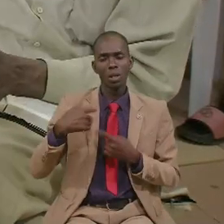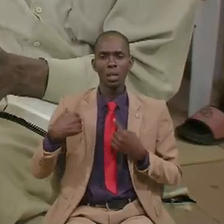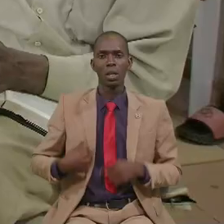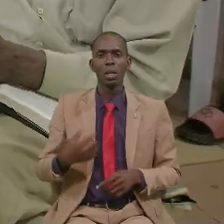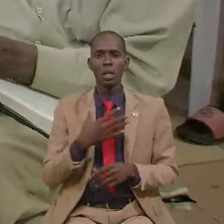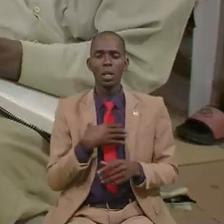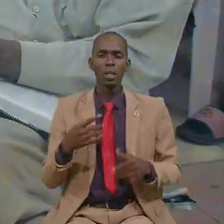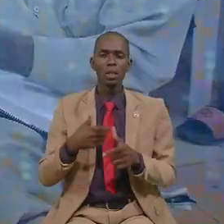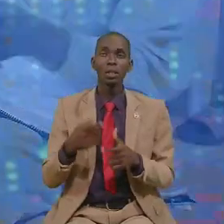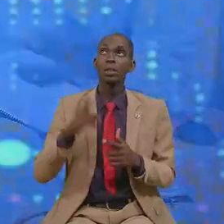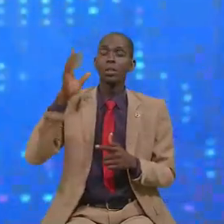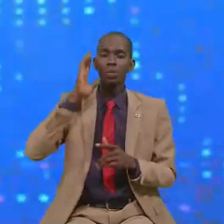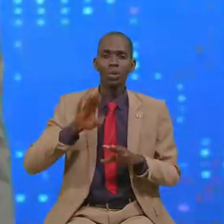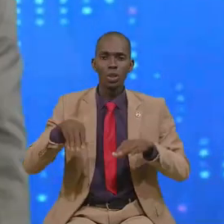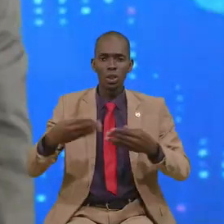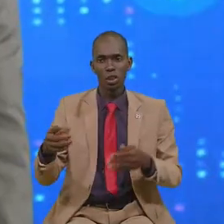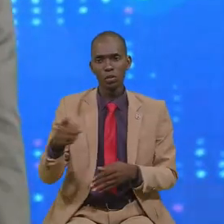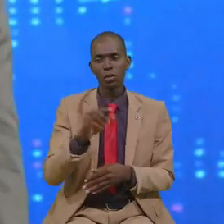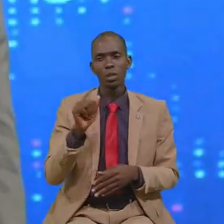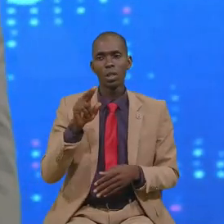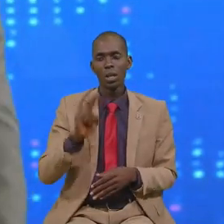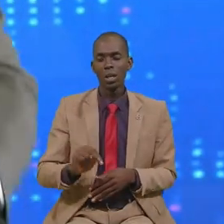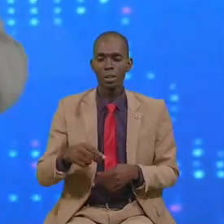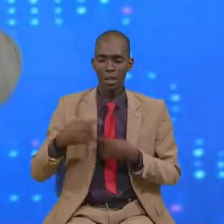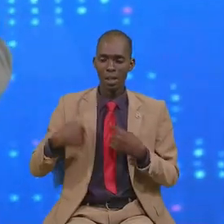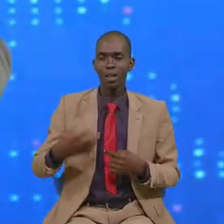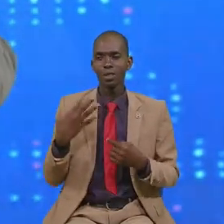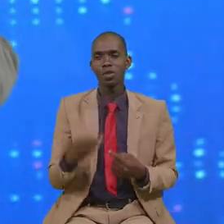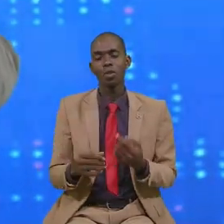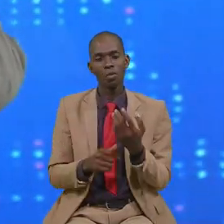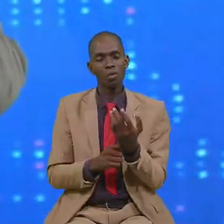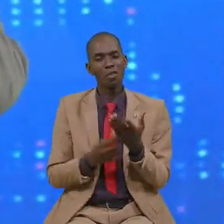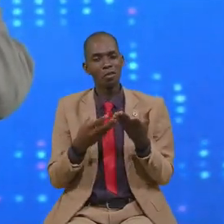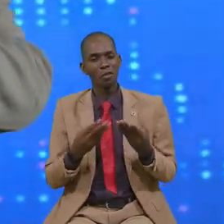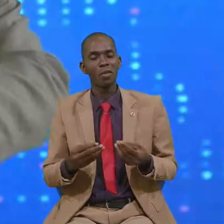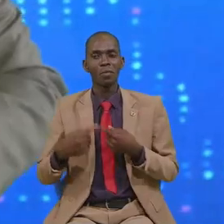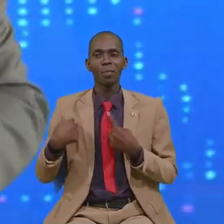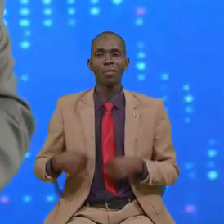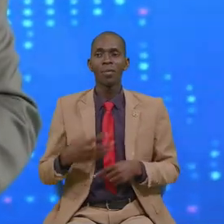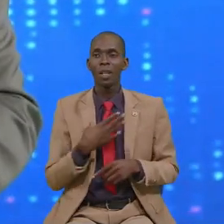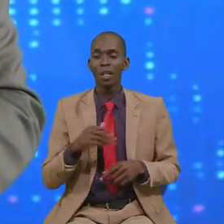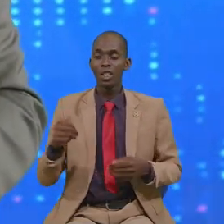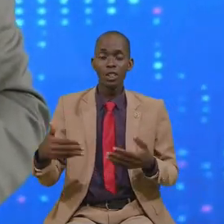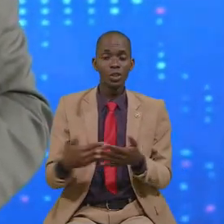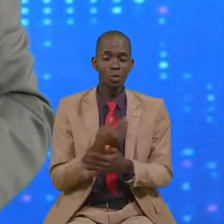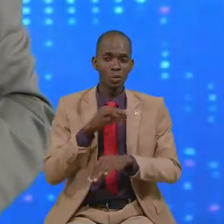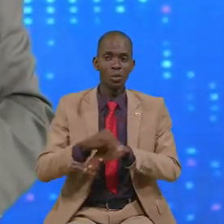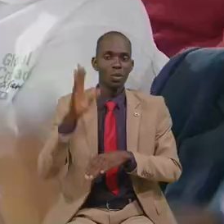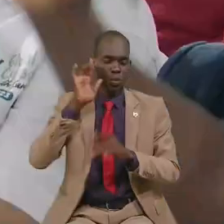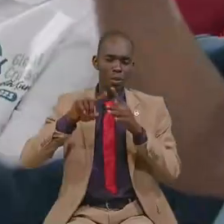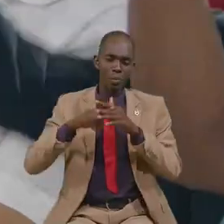an heart of flesh, and a new ministry will start in your